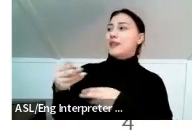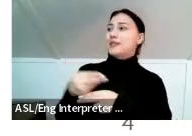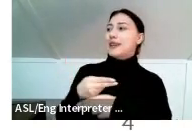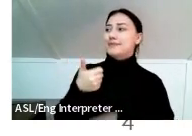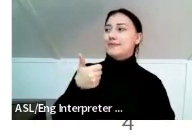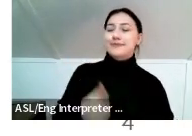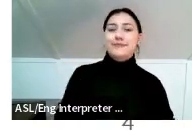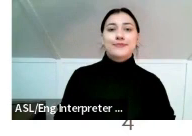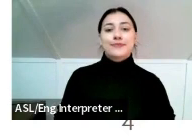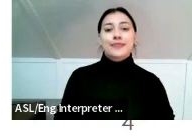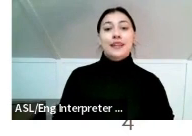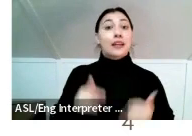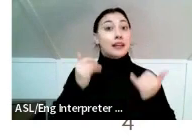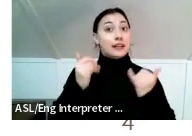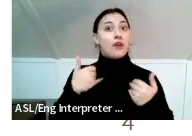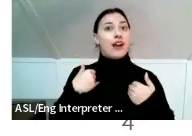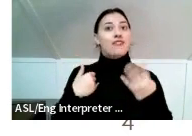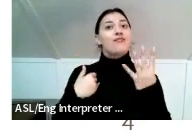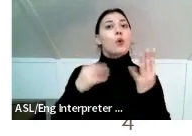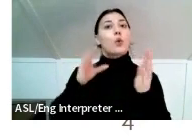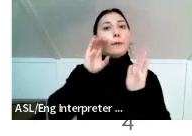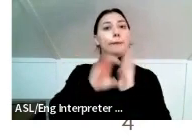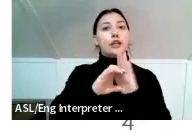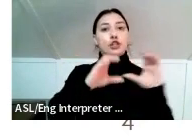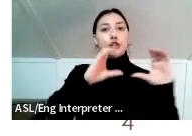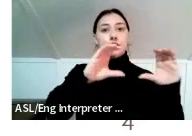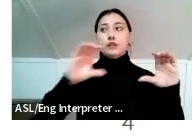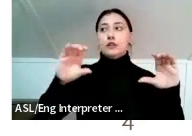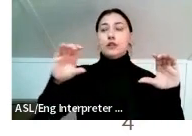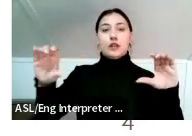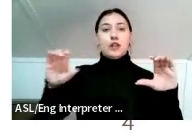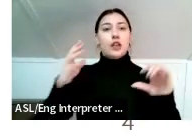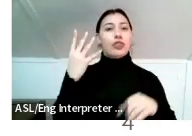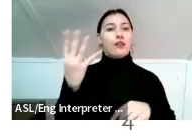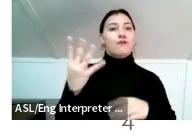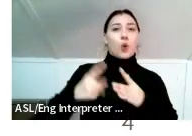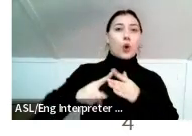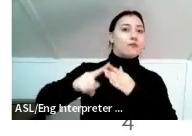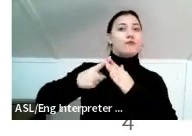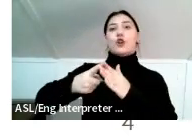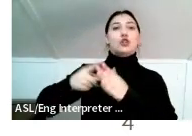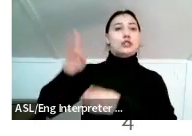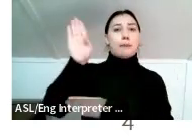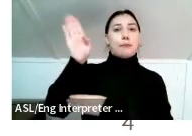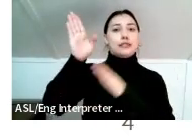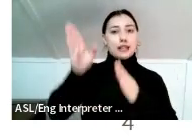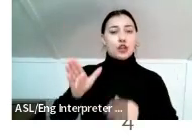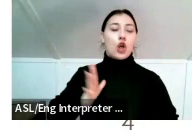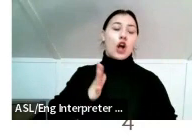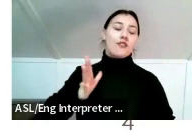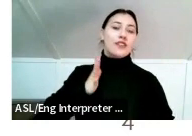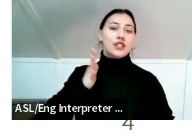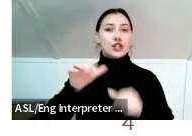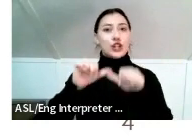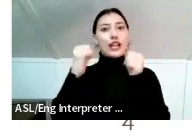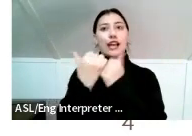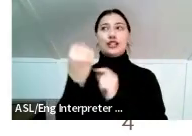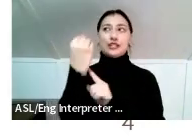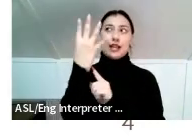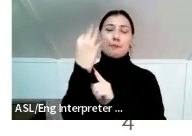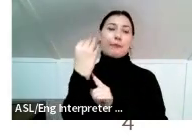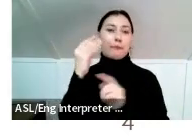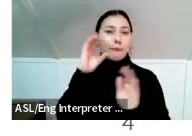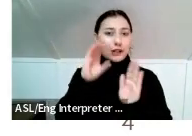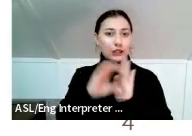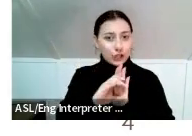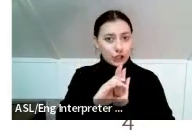Here is a slide with four pictures of our four original presenters. These are our official agency headshots, but each presenter, when